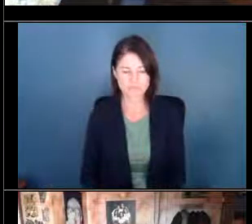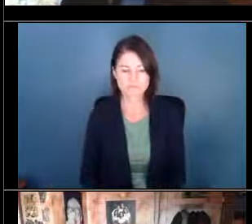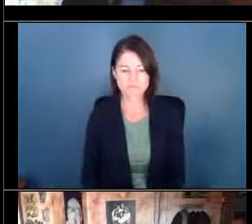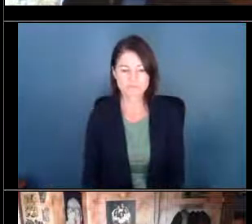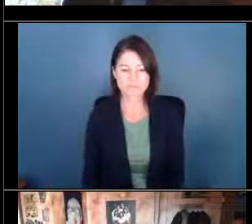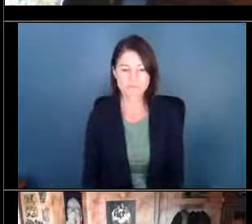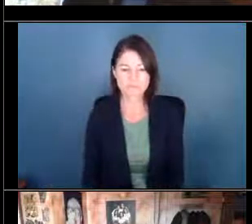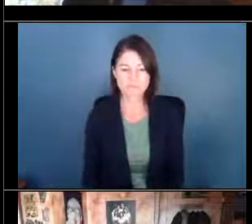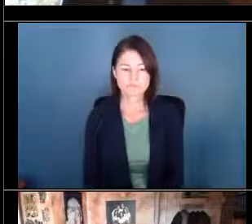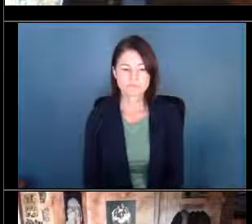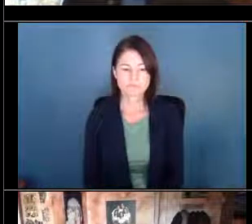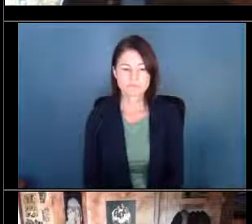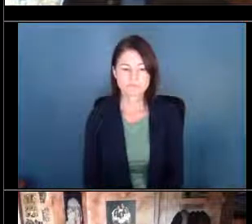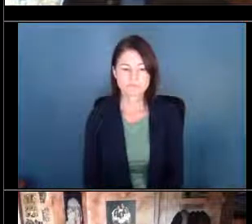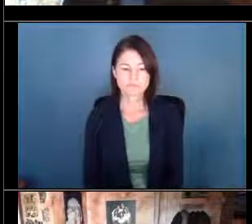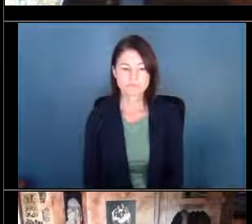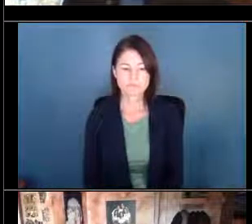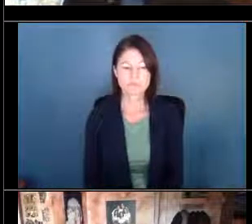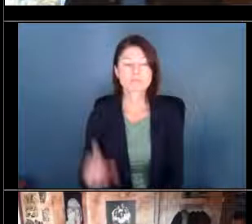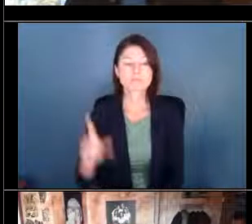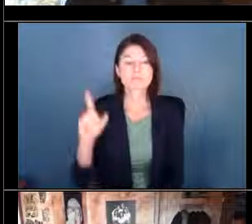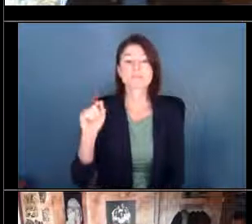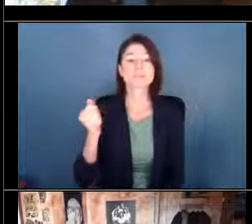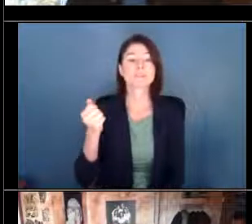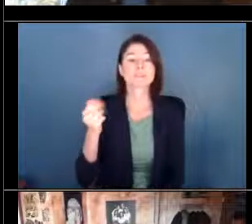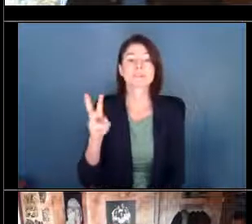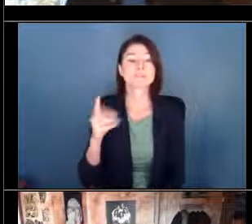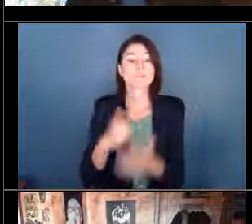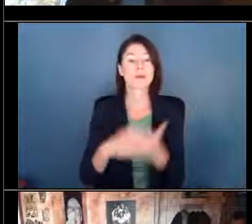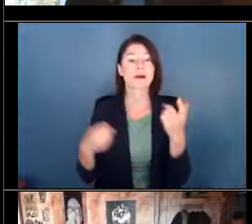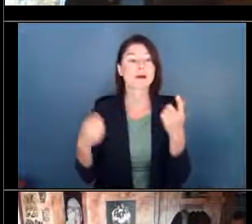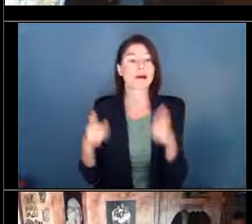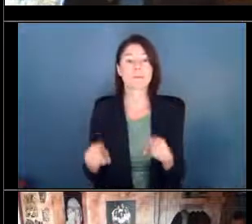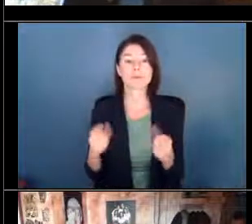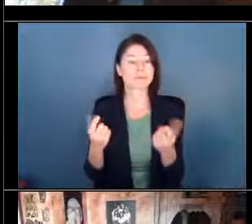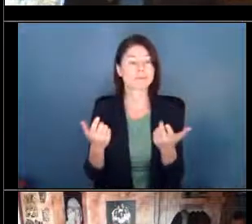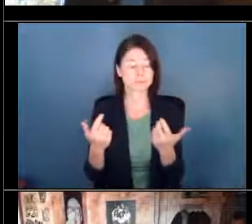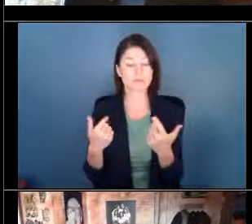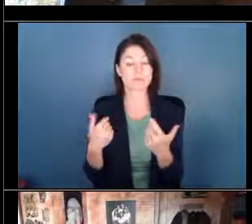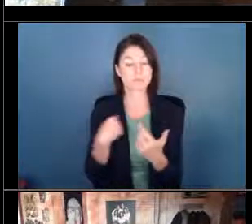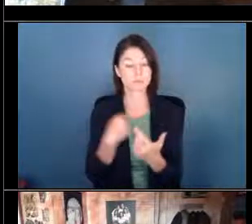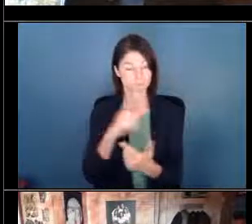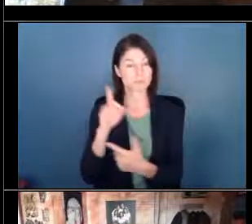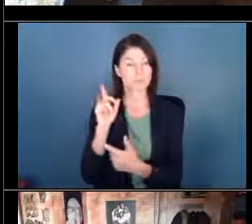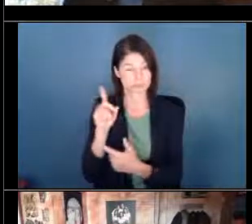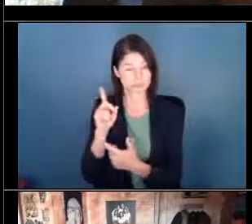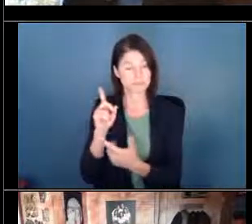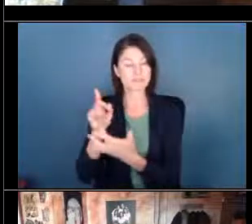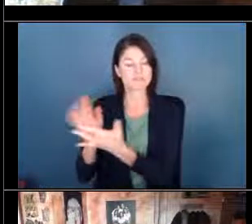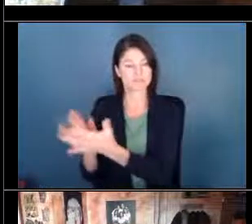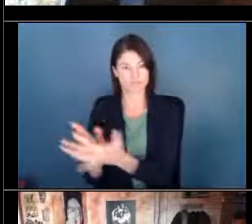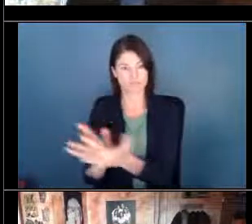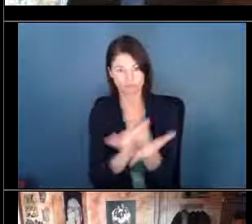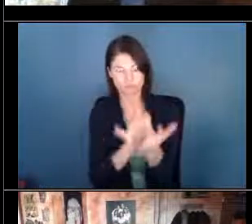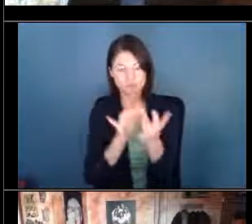What happened in 2016 is we had partnered, or we reached out to our partners from the airports,